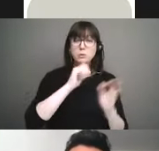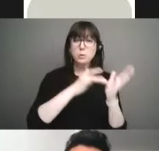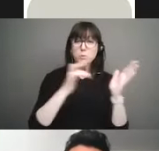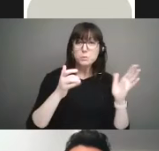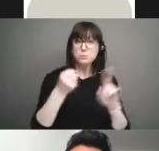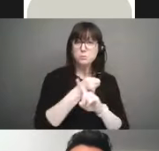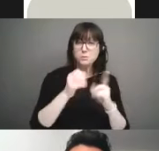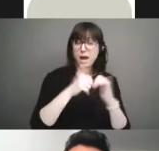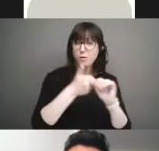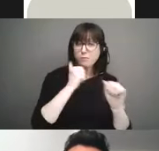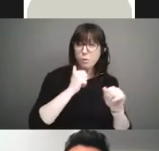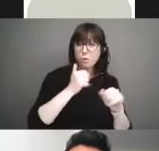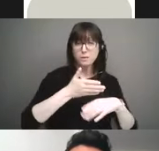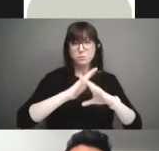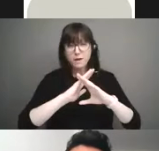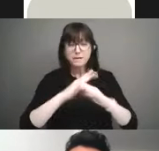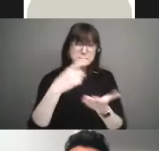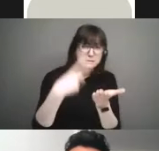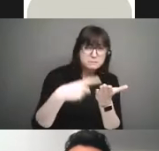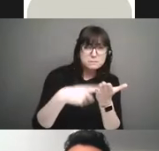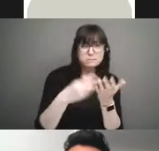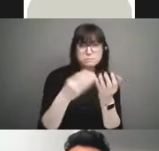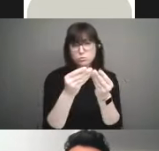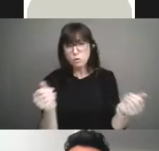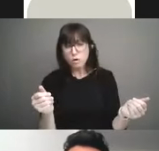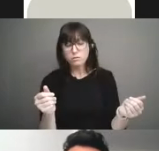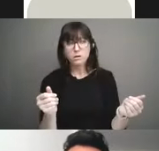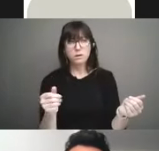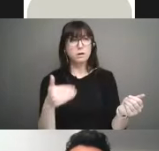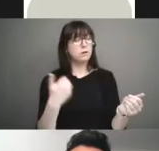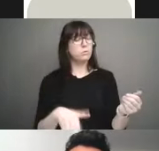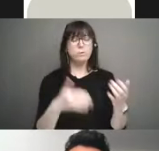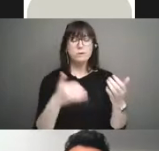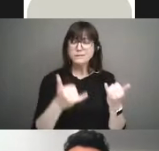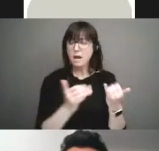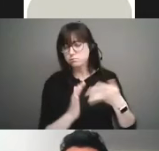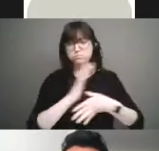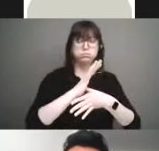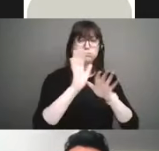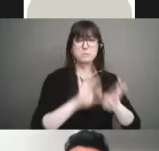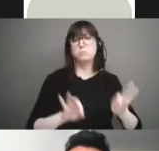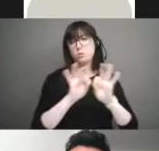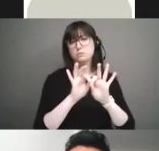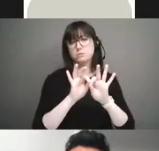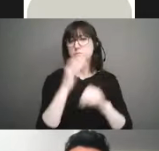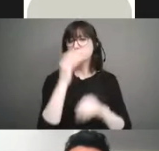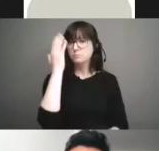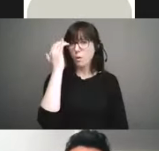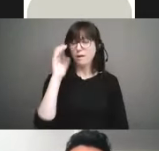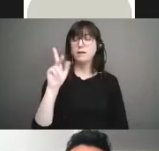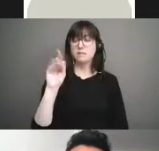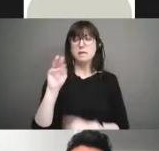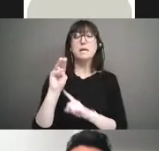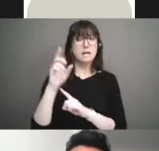elder abuse and how to address it and remedy it has really never been more important. As Kim mentioned, we've actually seen